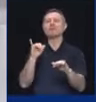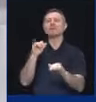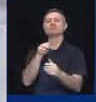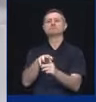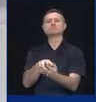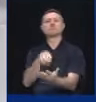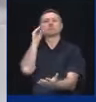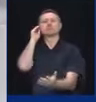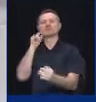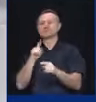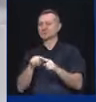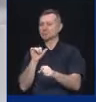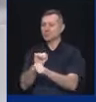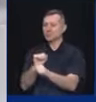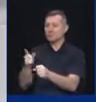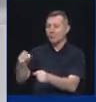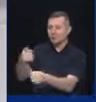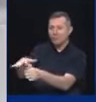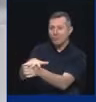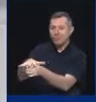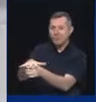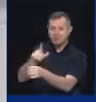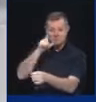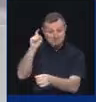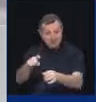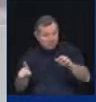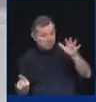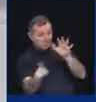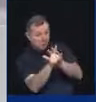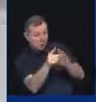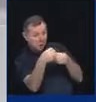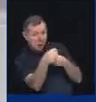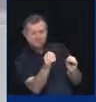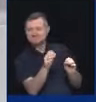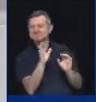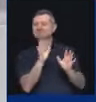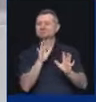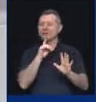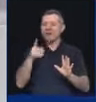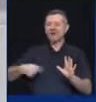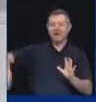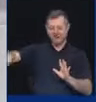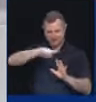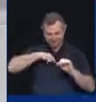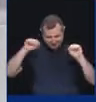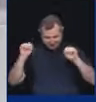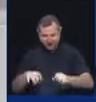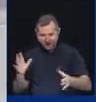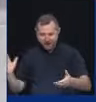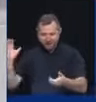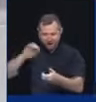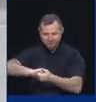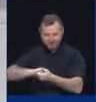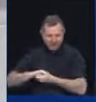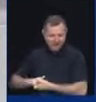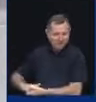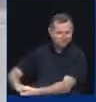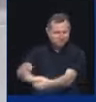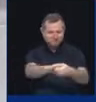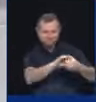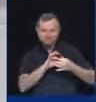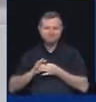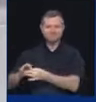an office. It's about staying connected by any means necessary. Okay, so we all know how to